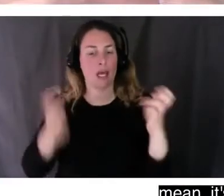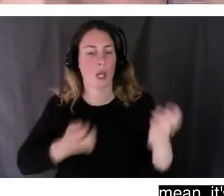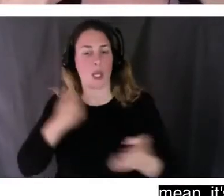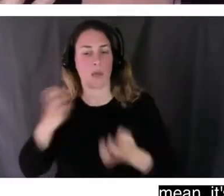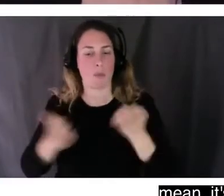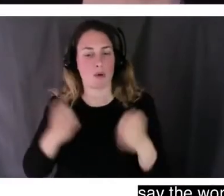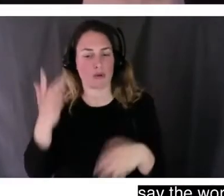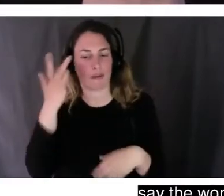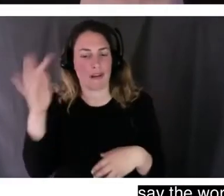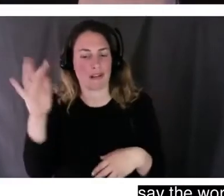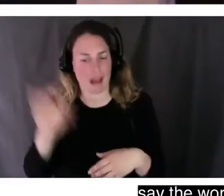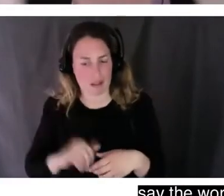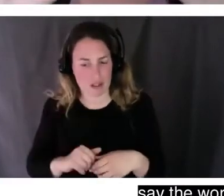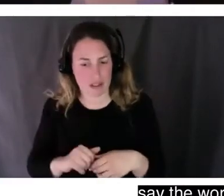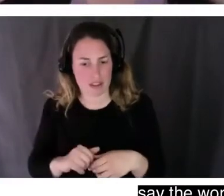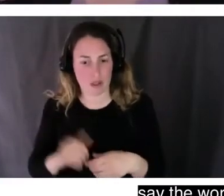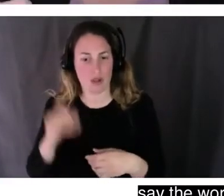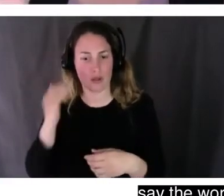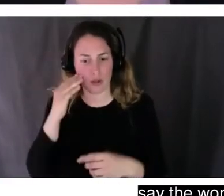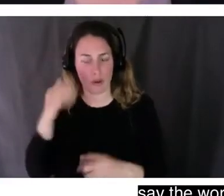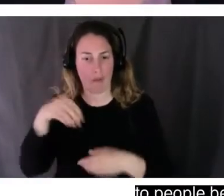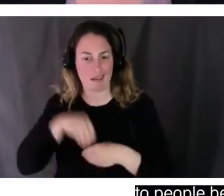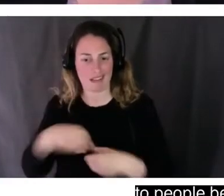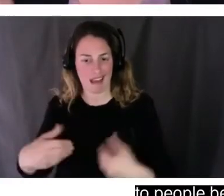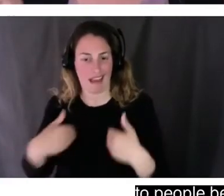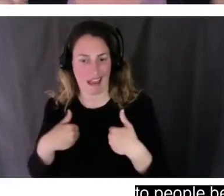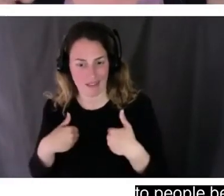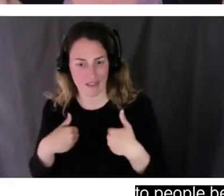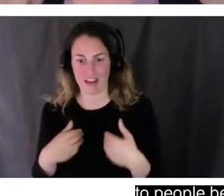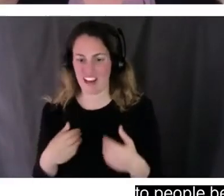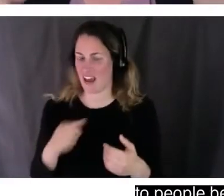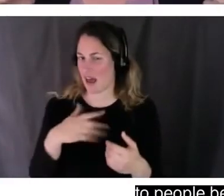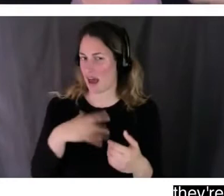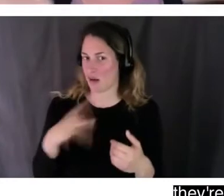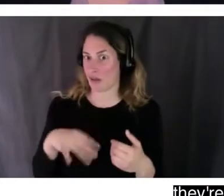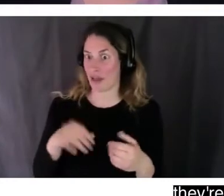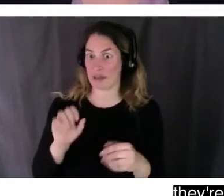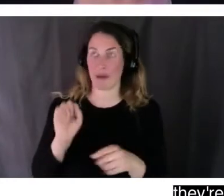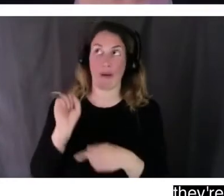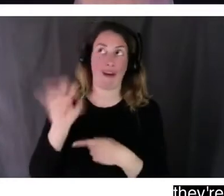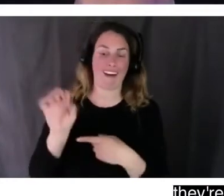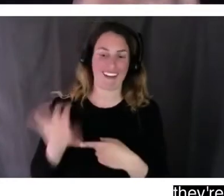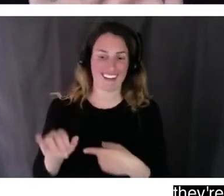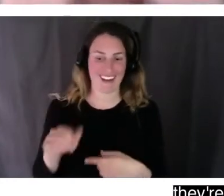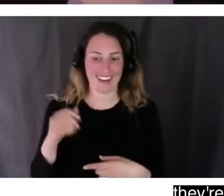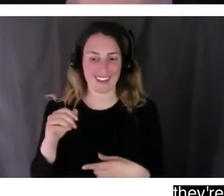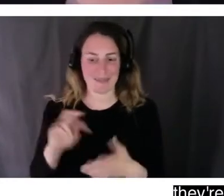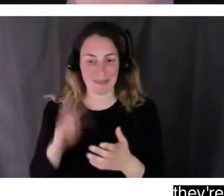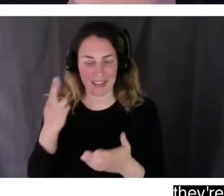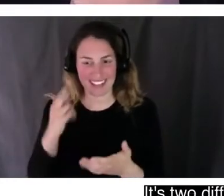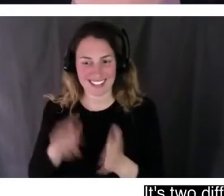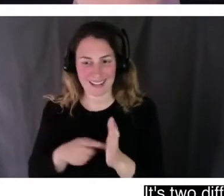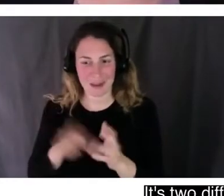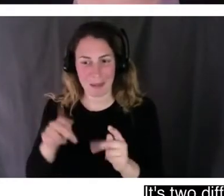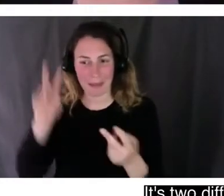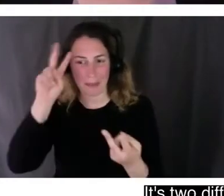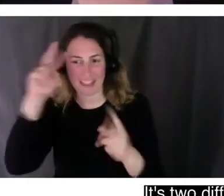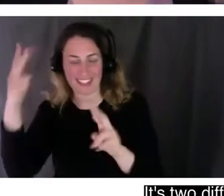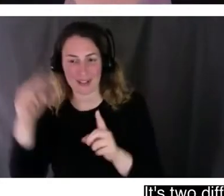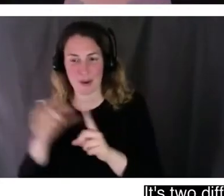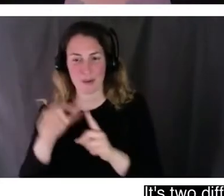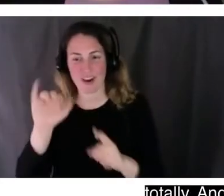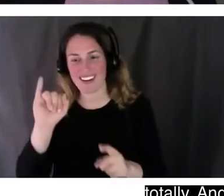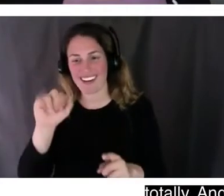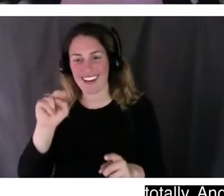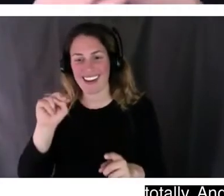like, I don't like to say the word emotional intelligence often to people because they think I'm suggesting they're unintelligent, which is not. Two different